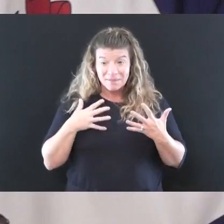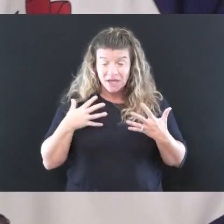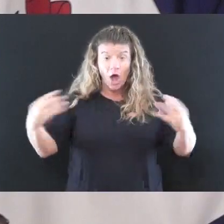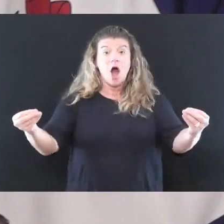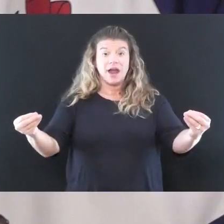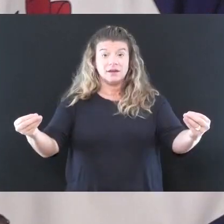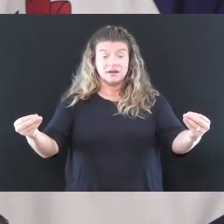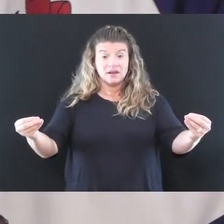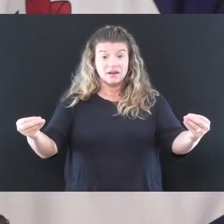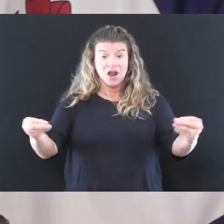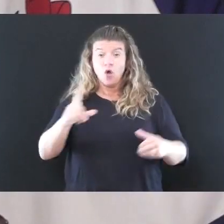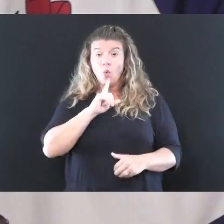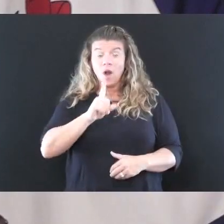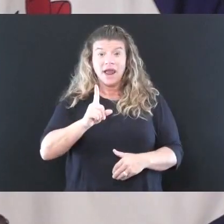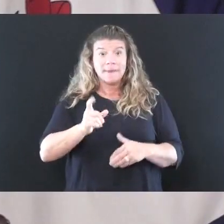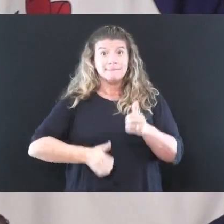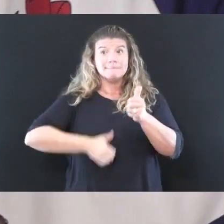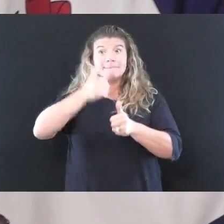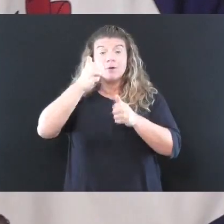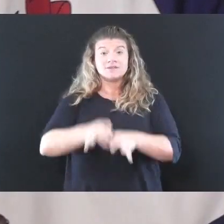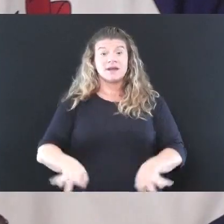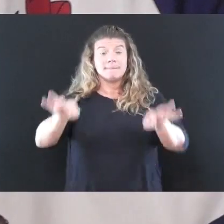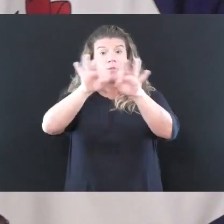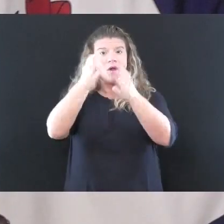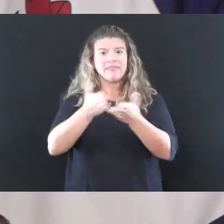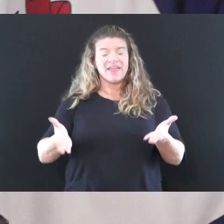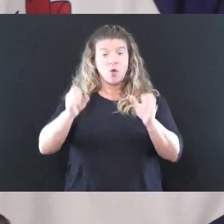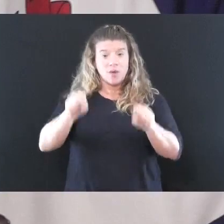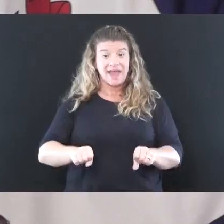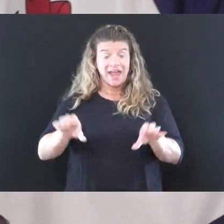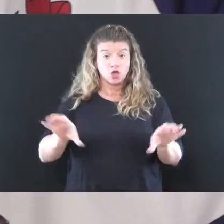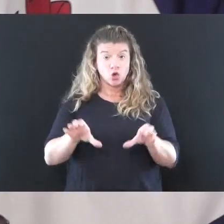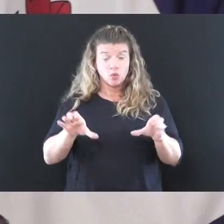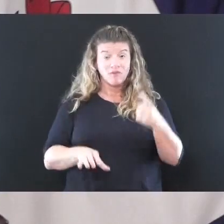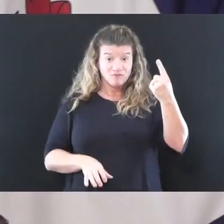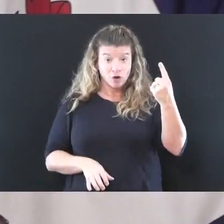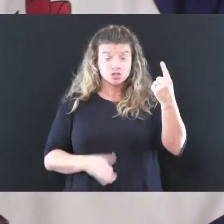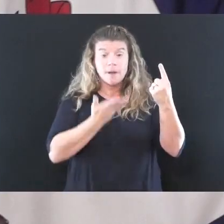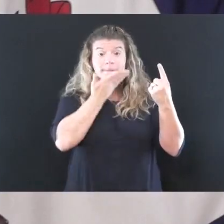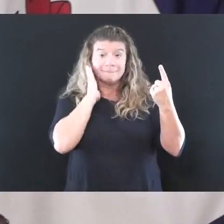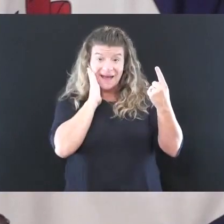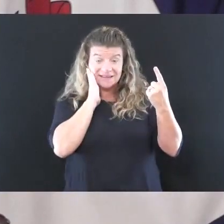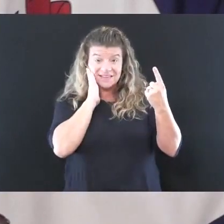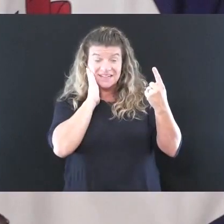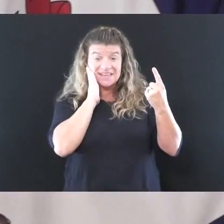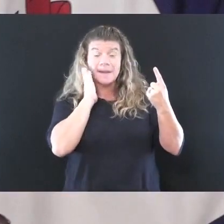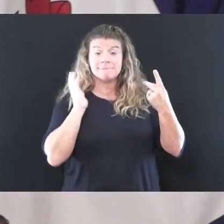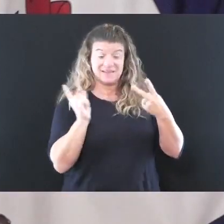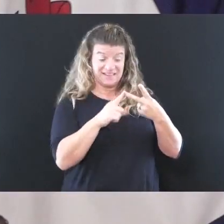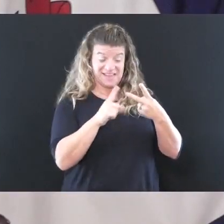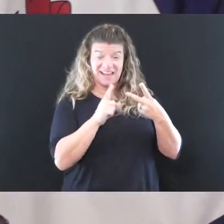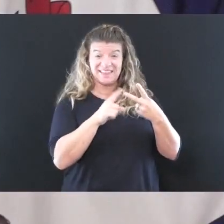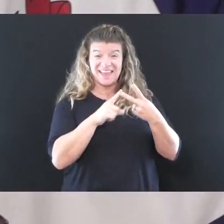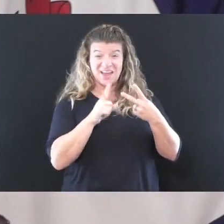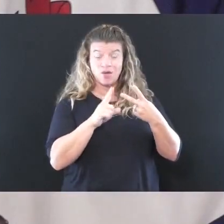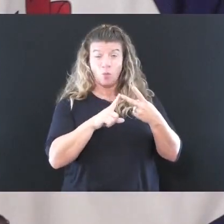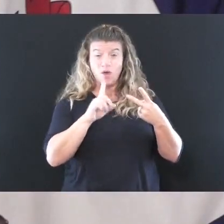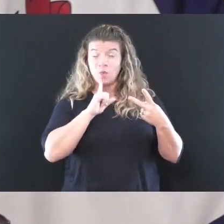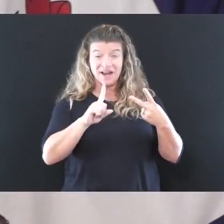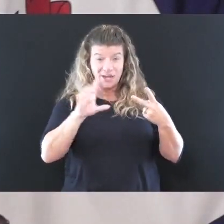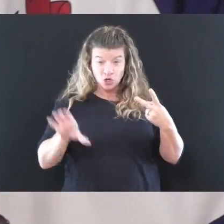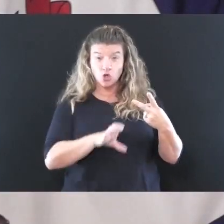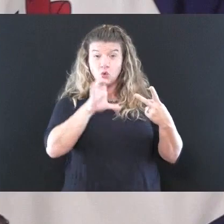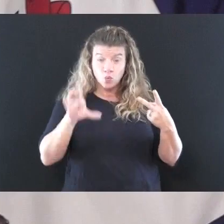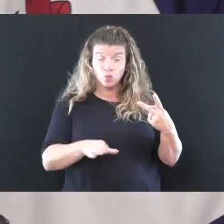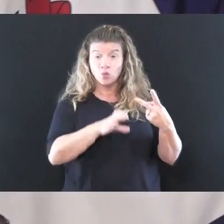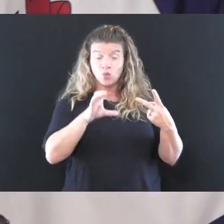the biggest tool that we have, other than wearing masks, you've got to wear your mask. But the biggest single tool in the toolbox right